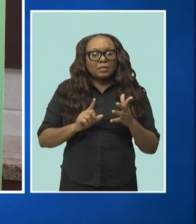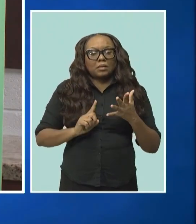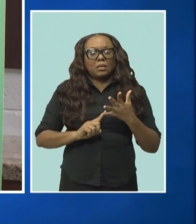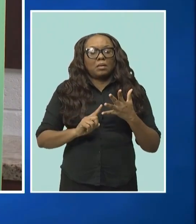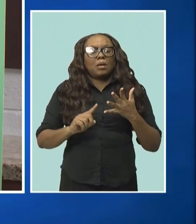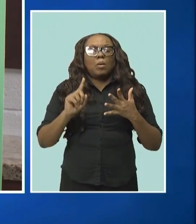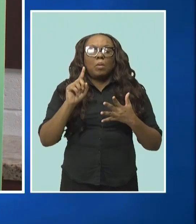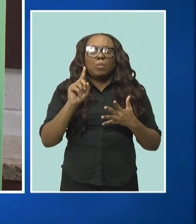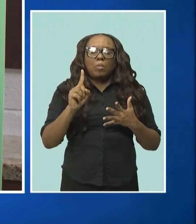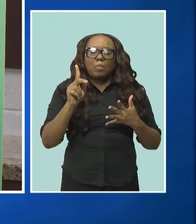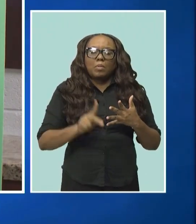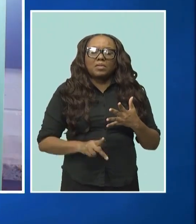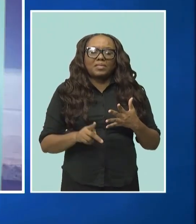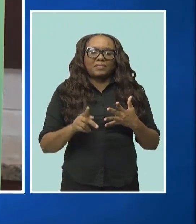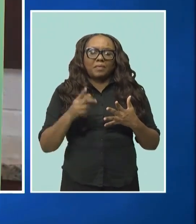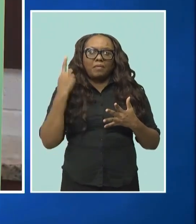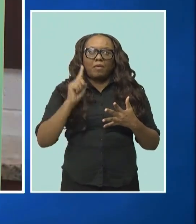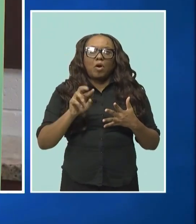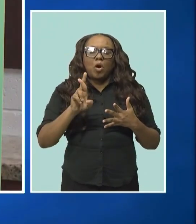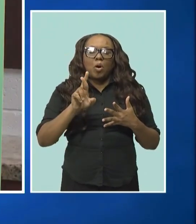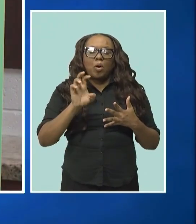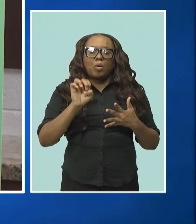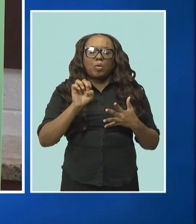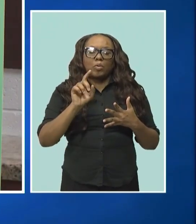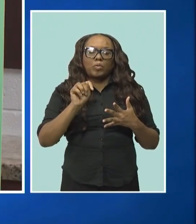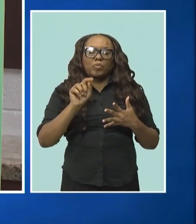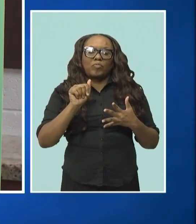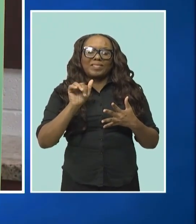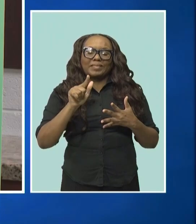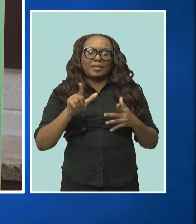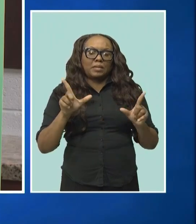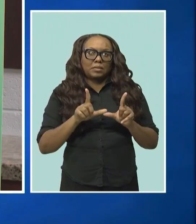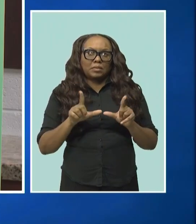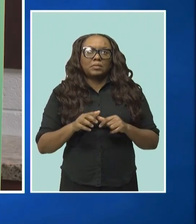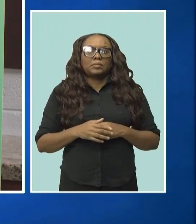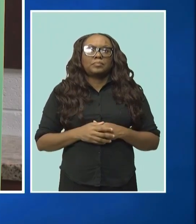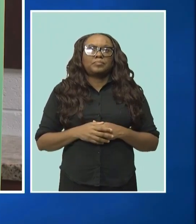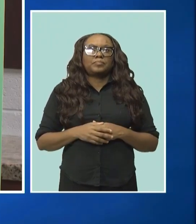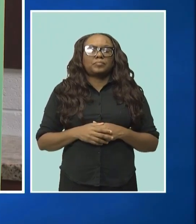distributor licenses. It's about 77% local ownership,